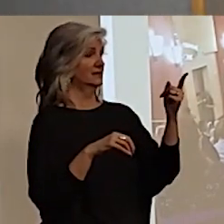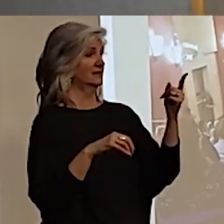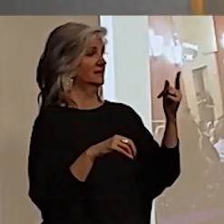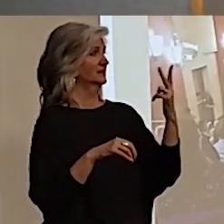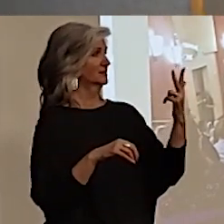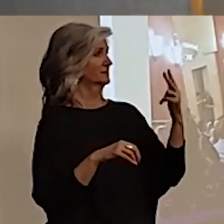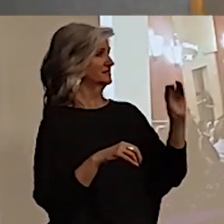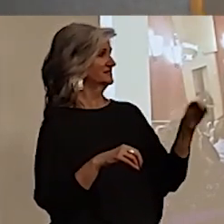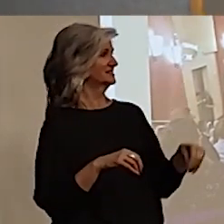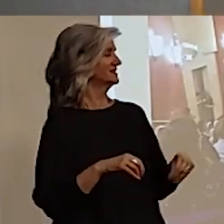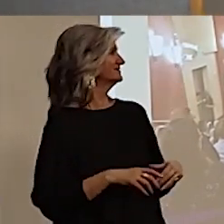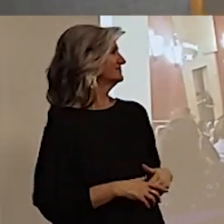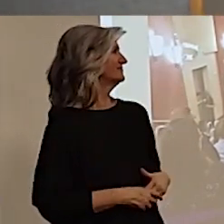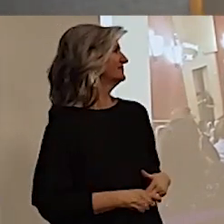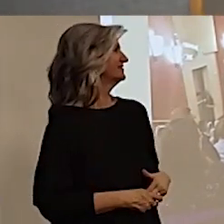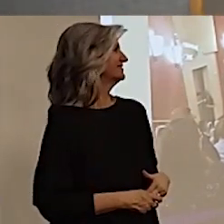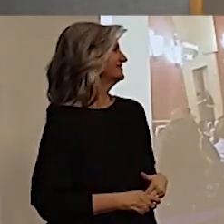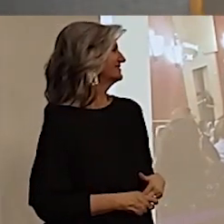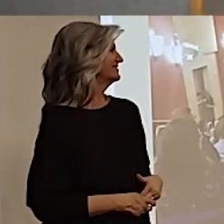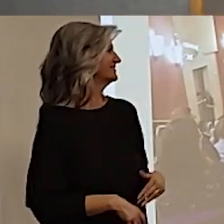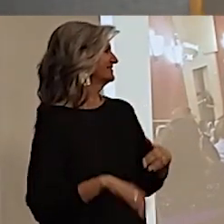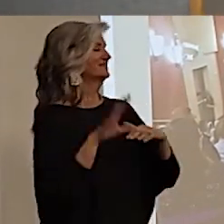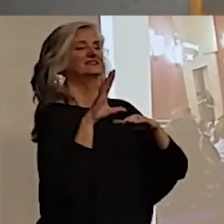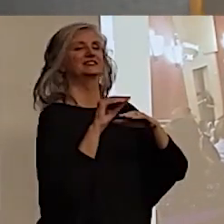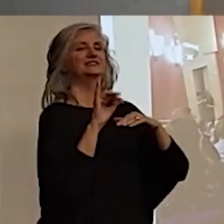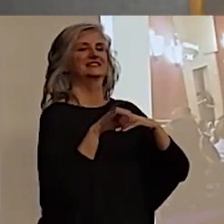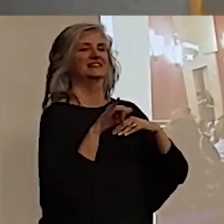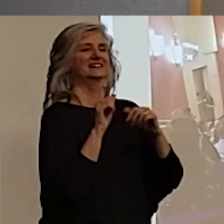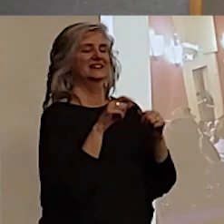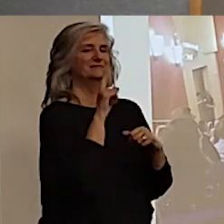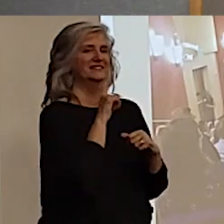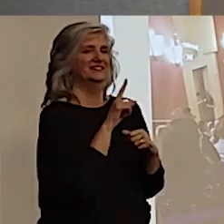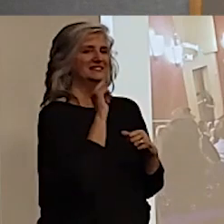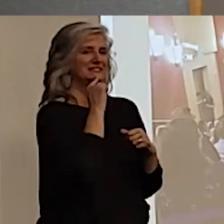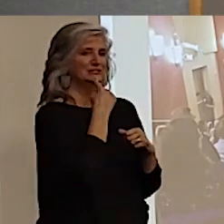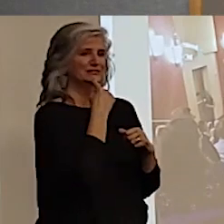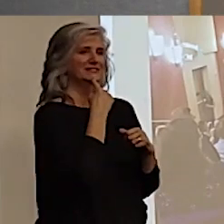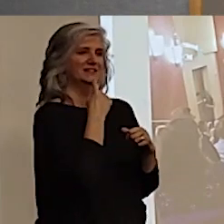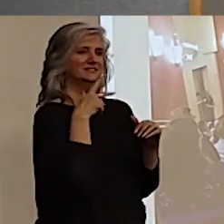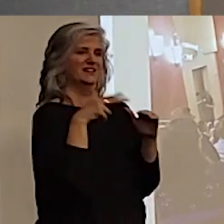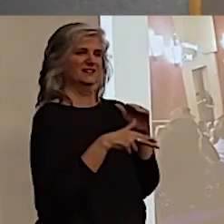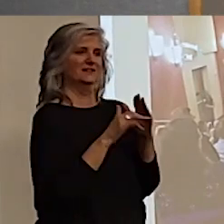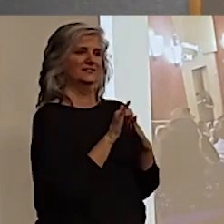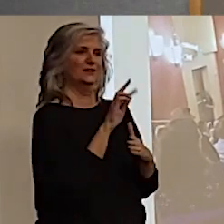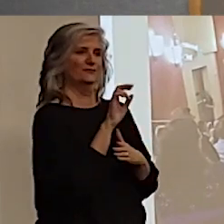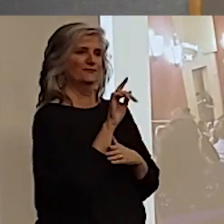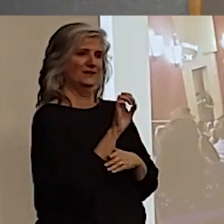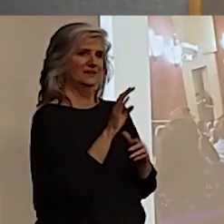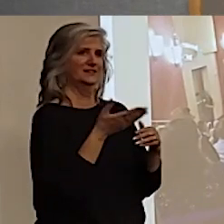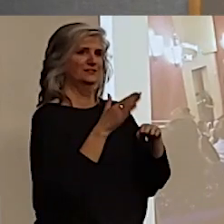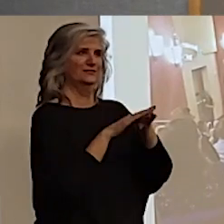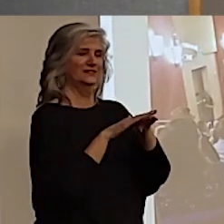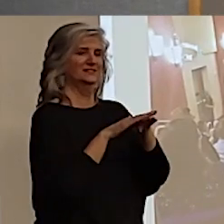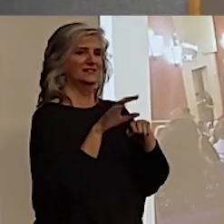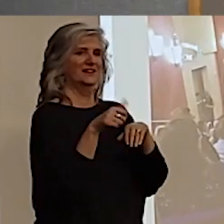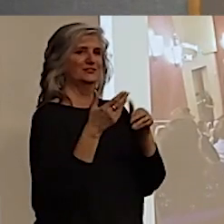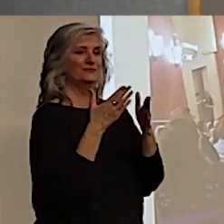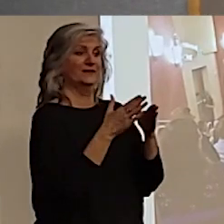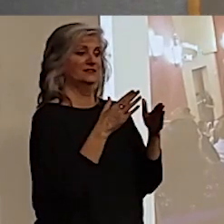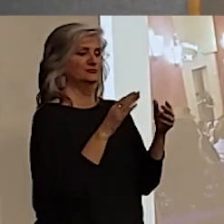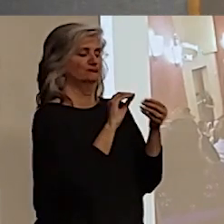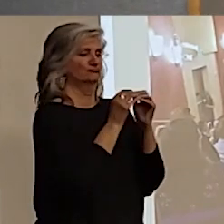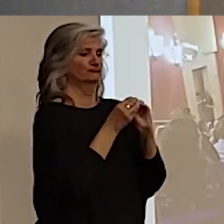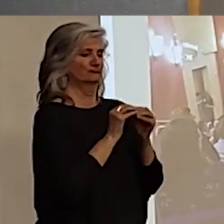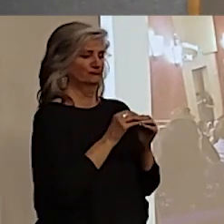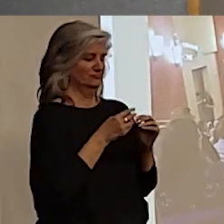3%. Reducing that can significantly cut that rate increase. I mean, in other cases where I've already crunched the numbers,